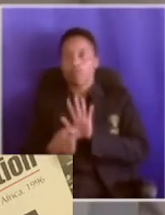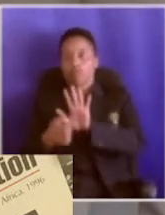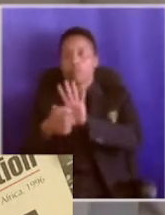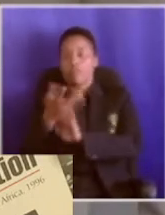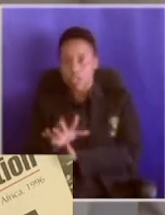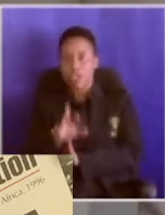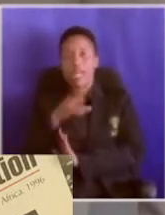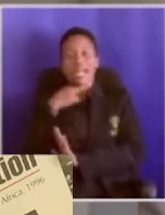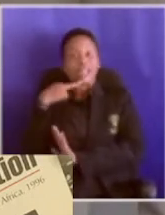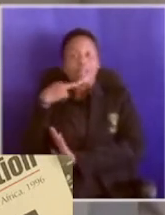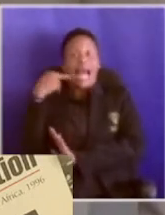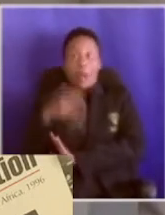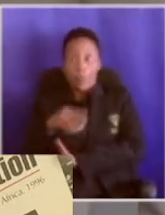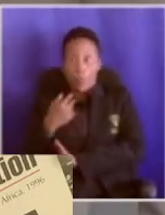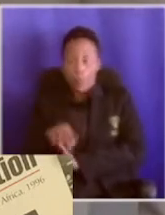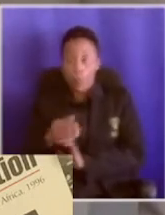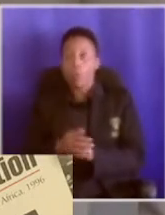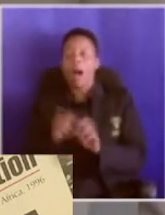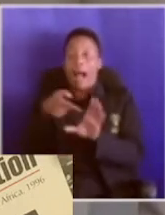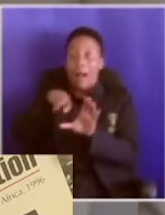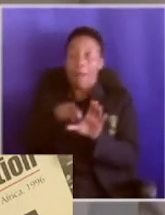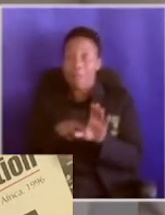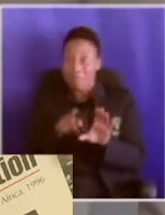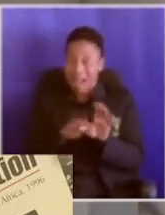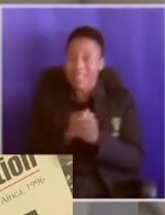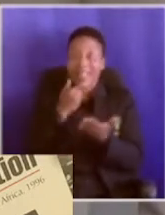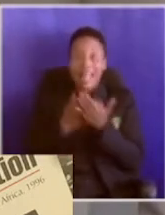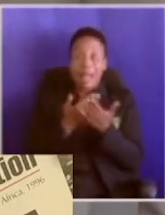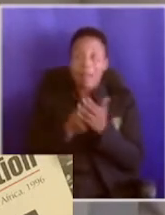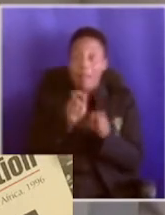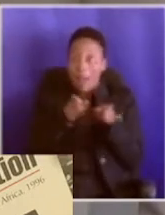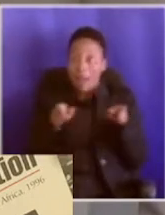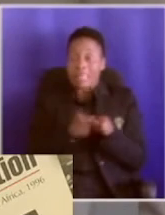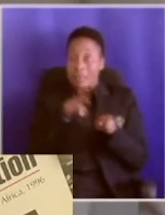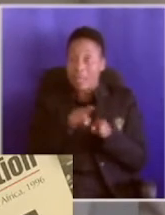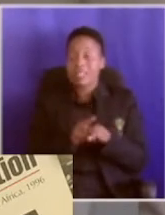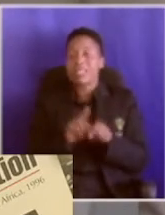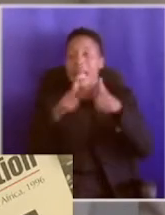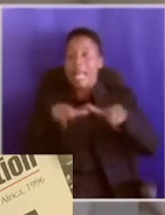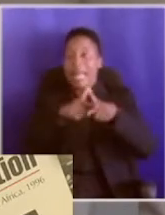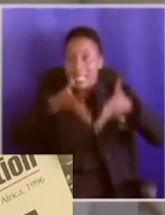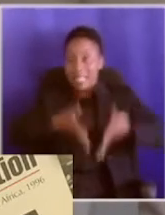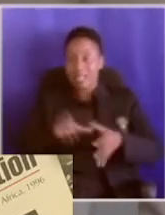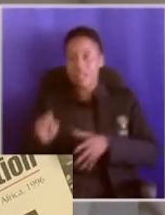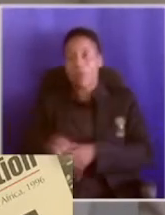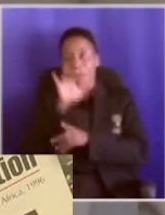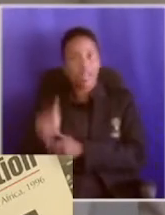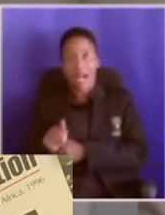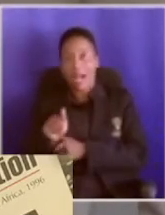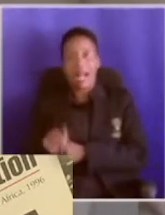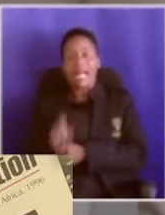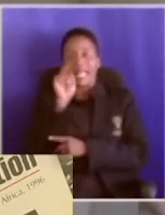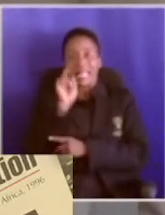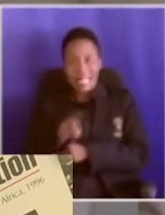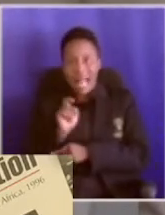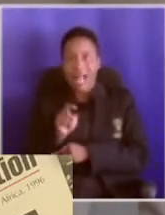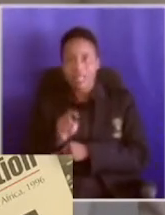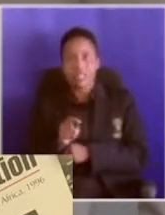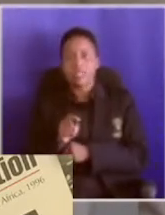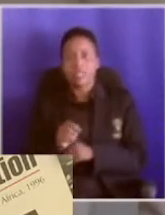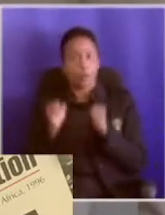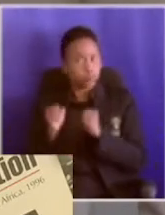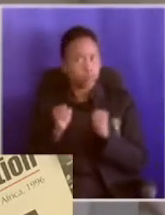a realization among restitution claimants that land in South Africa is not an instant